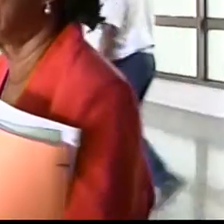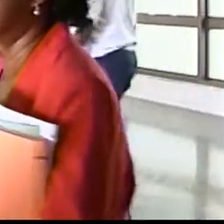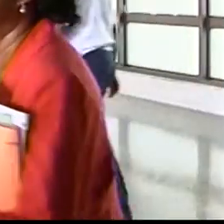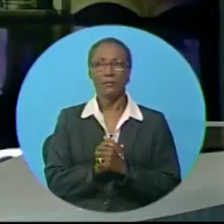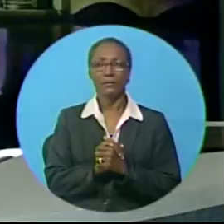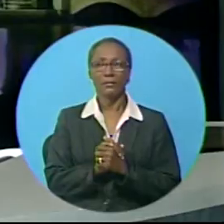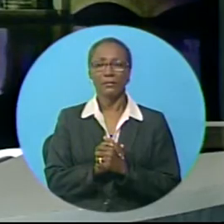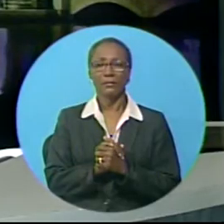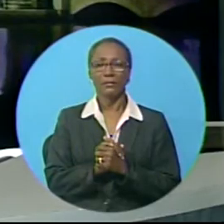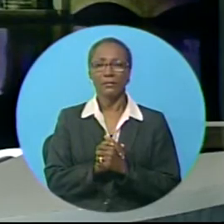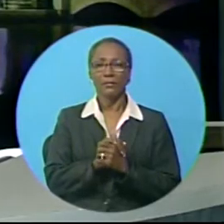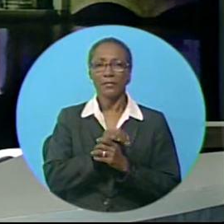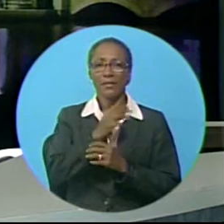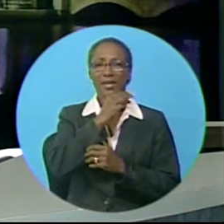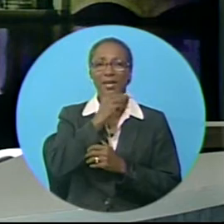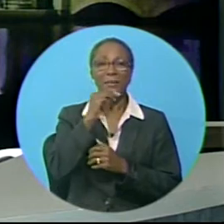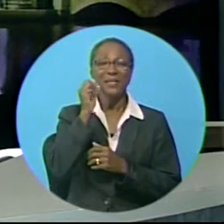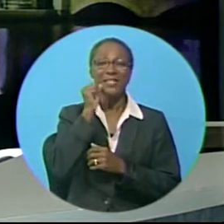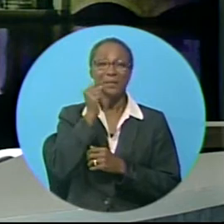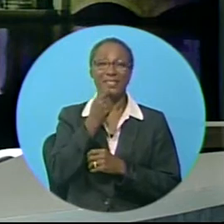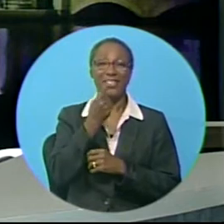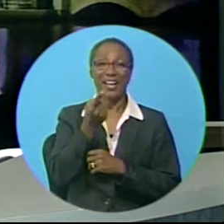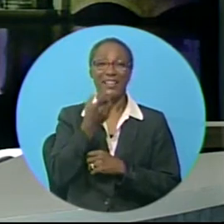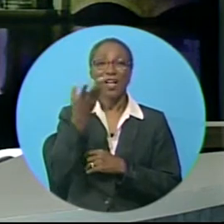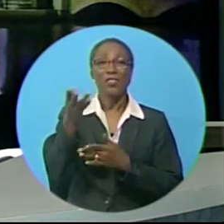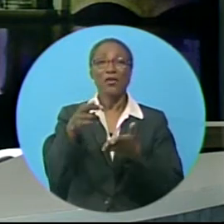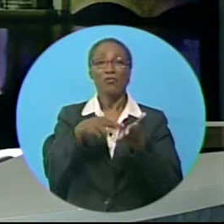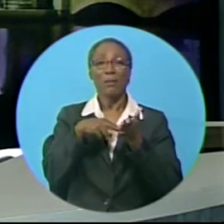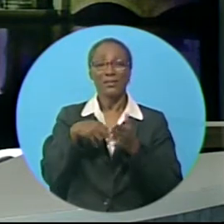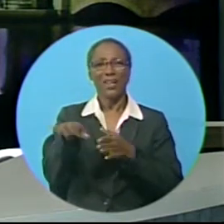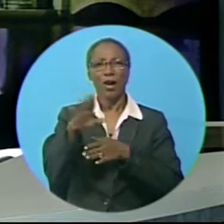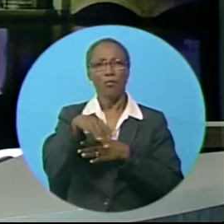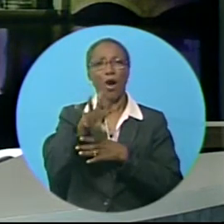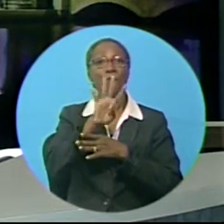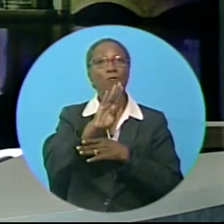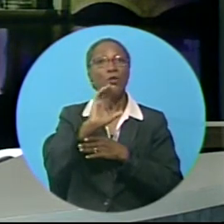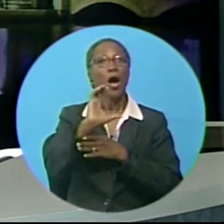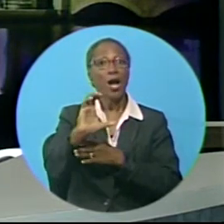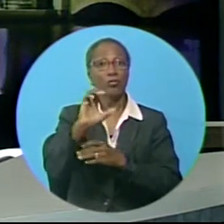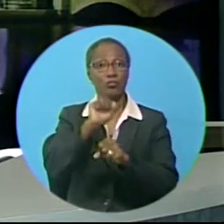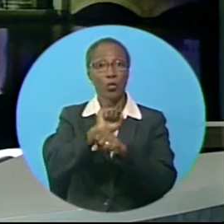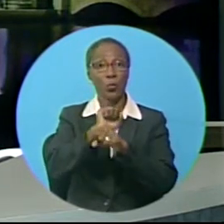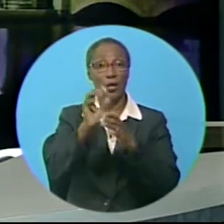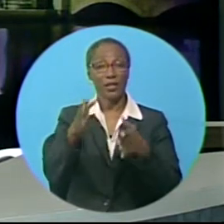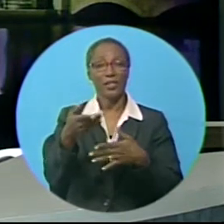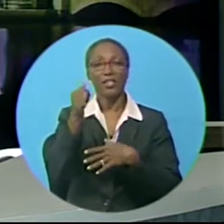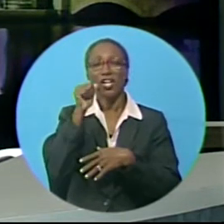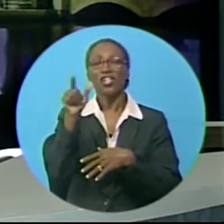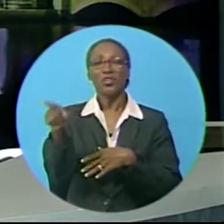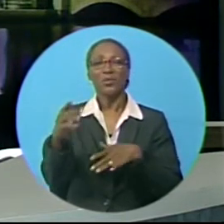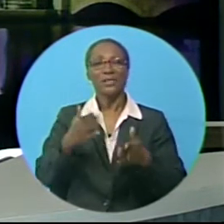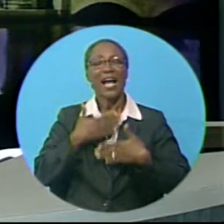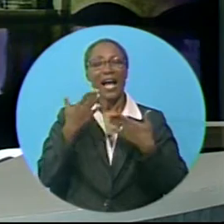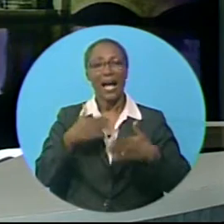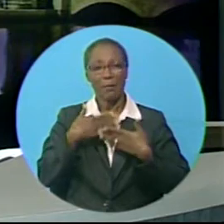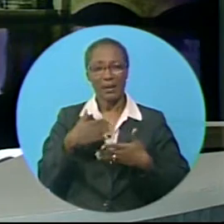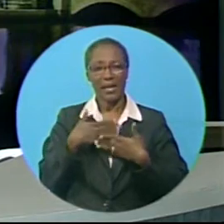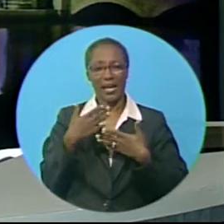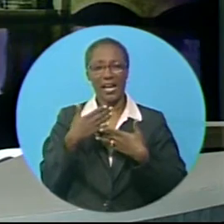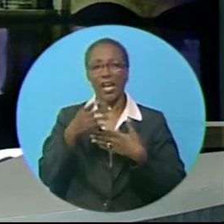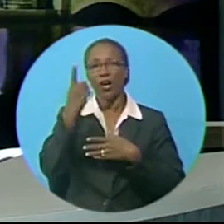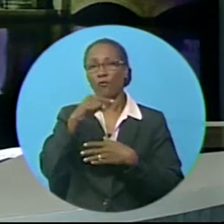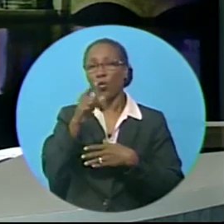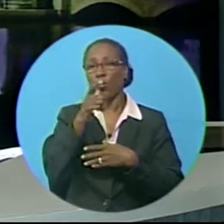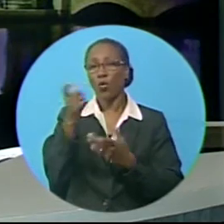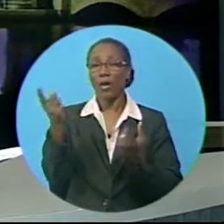saying. Ms. Smith says they represent about 400 workers, and while she was happy with the turnout of staff, more could have been at